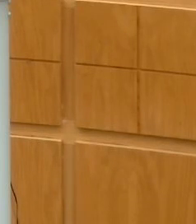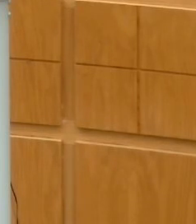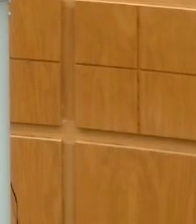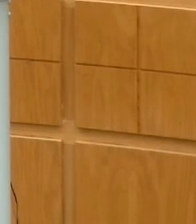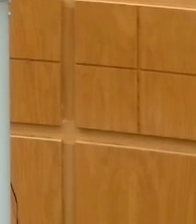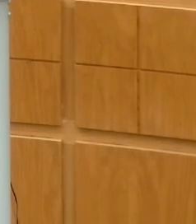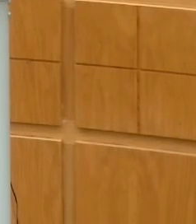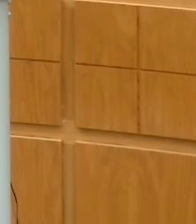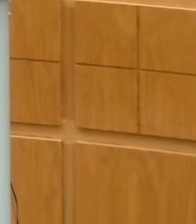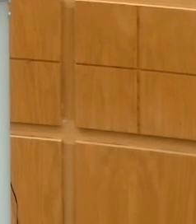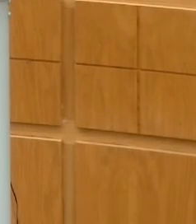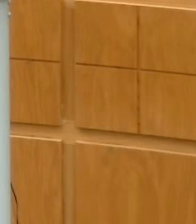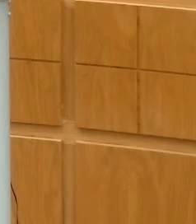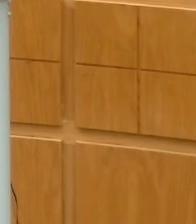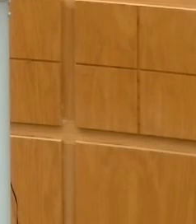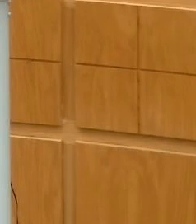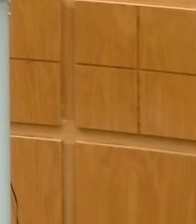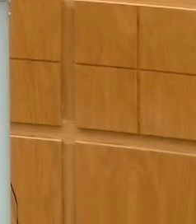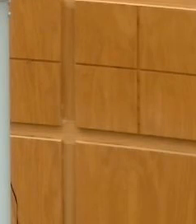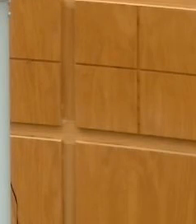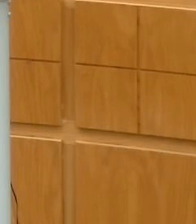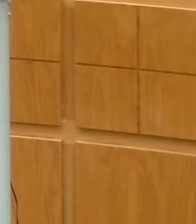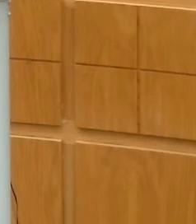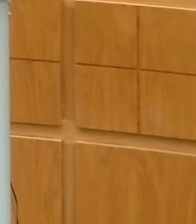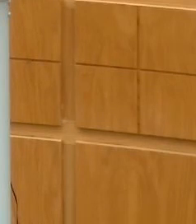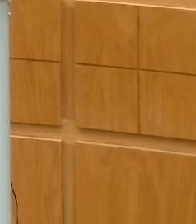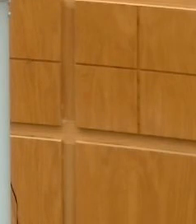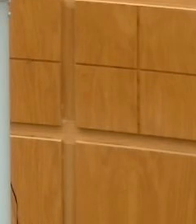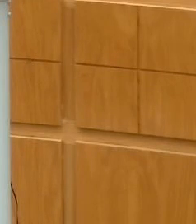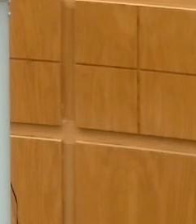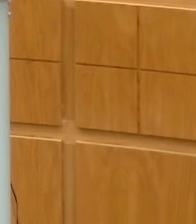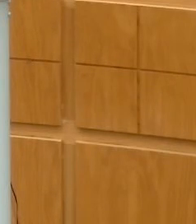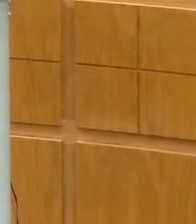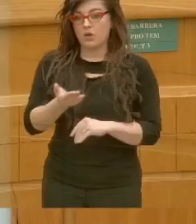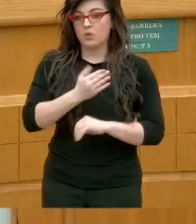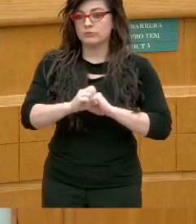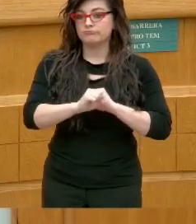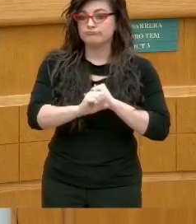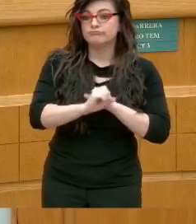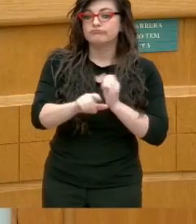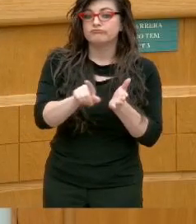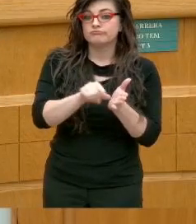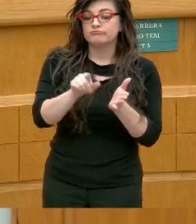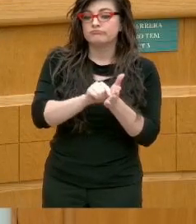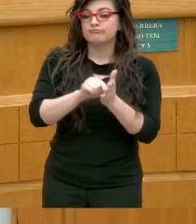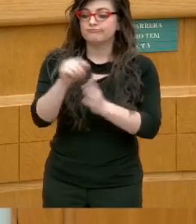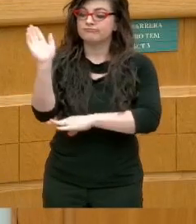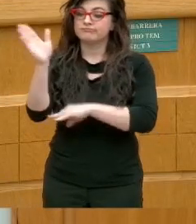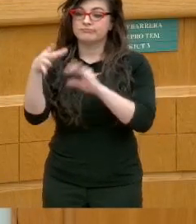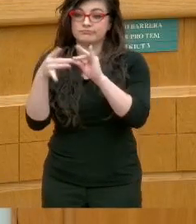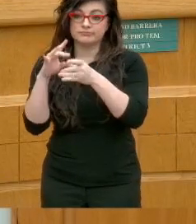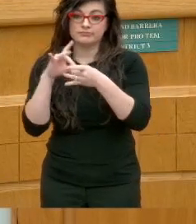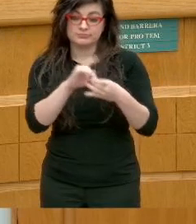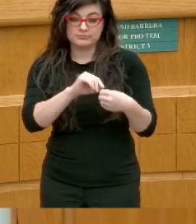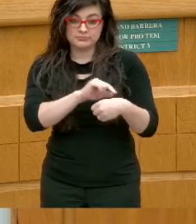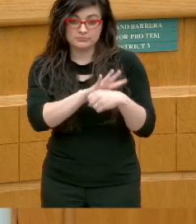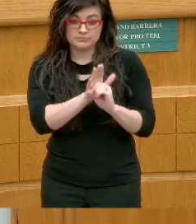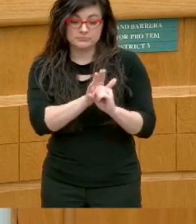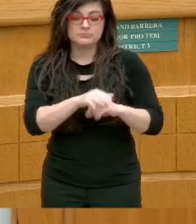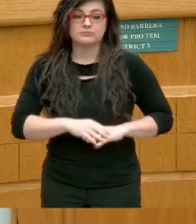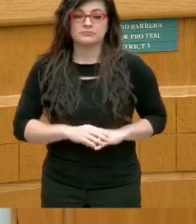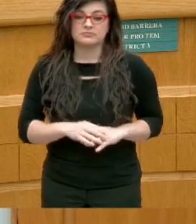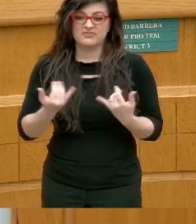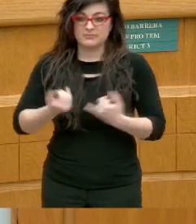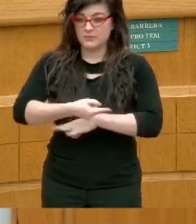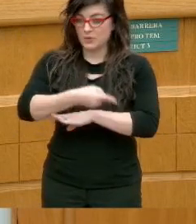we're going to begin our joint City Nueces County press briefing on COVID-19 for today, which